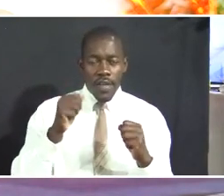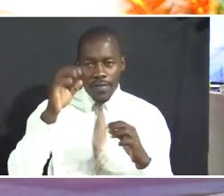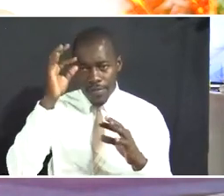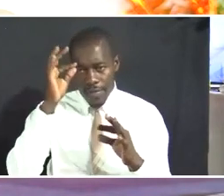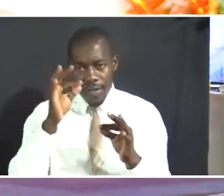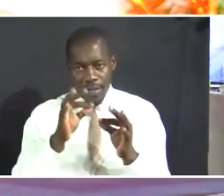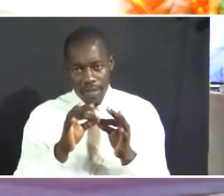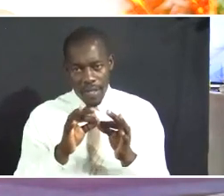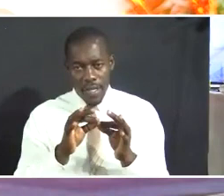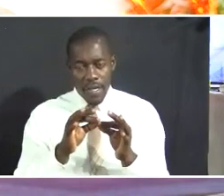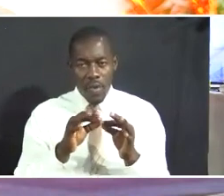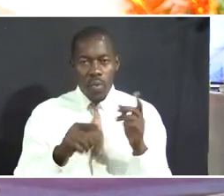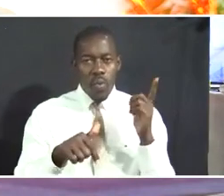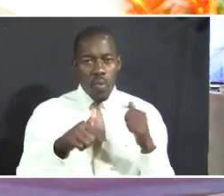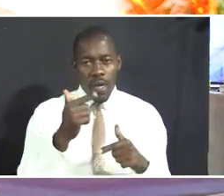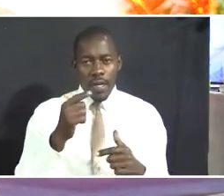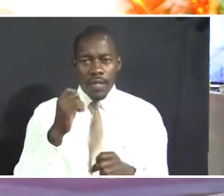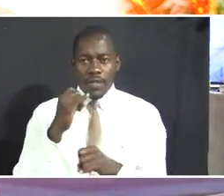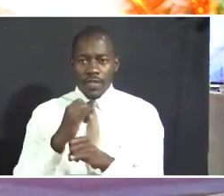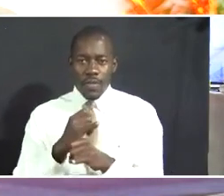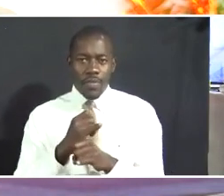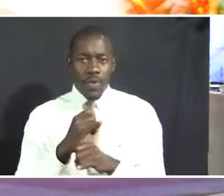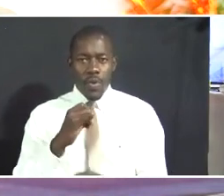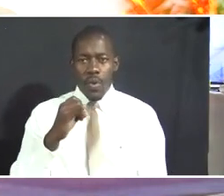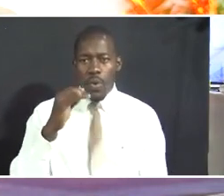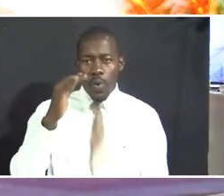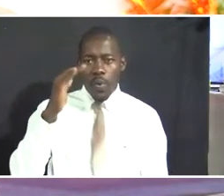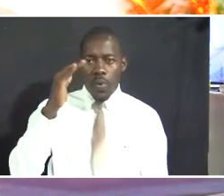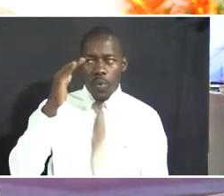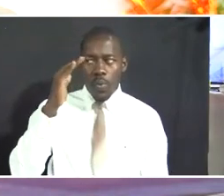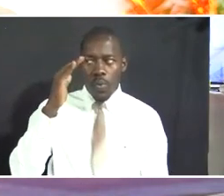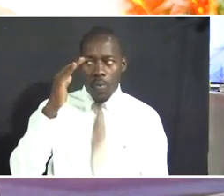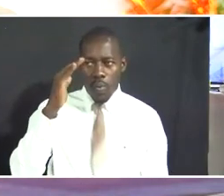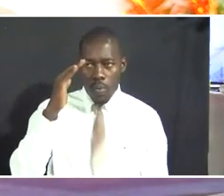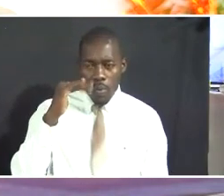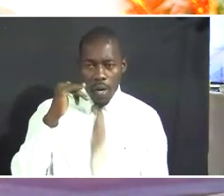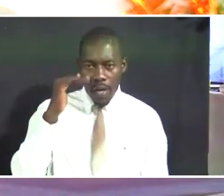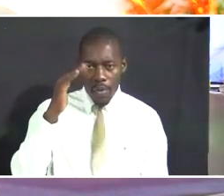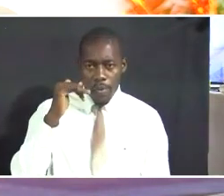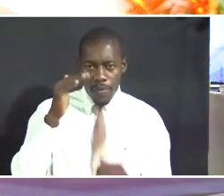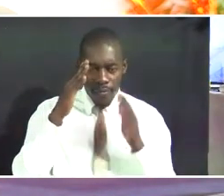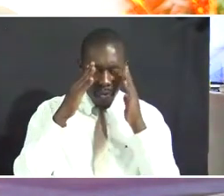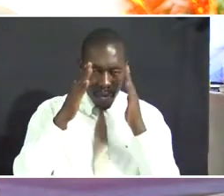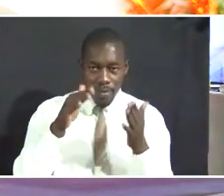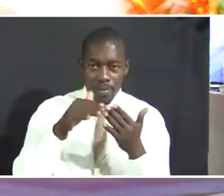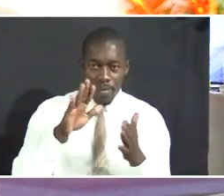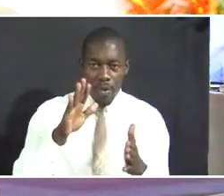schools, because the mission is higher than we think about it. Then number two,